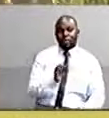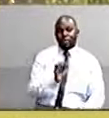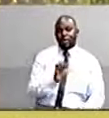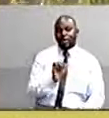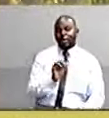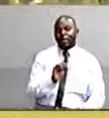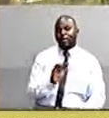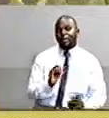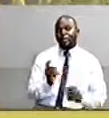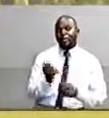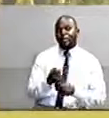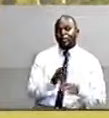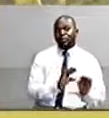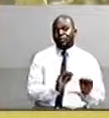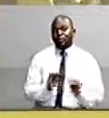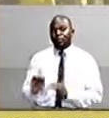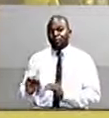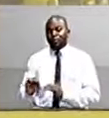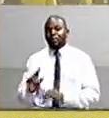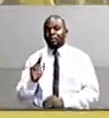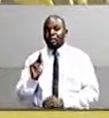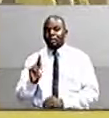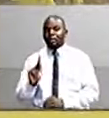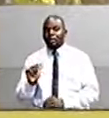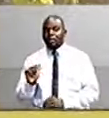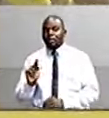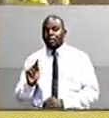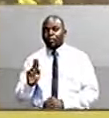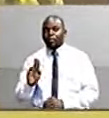to Kakumiro district came to an end.